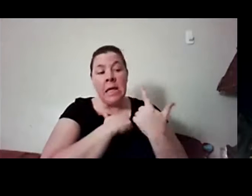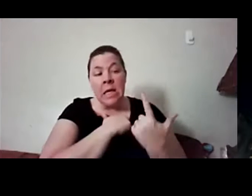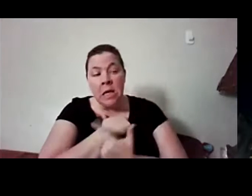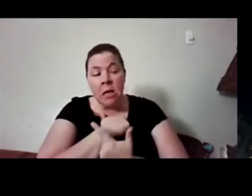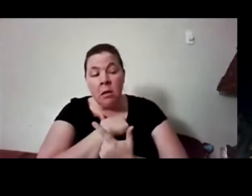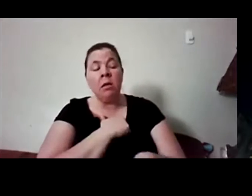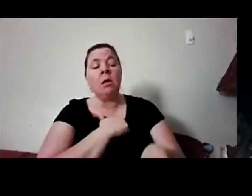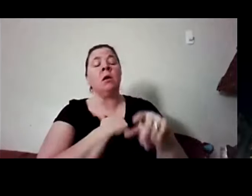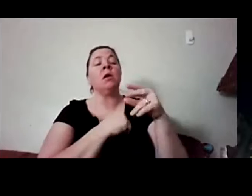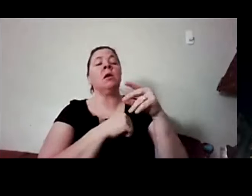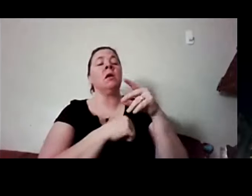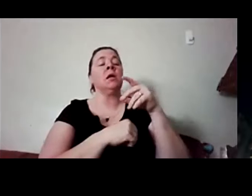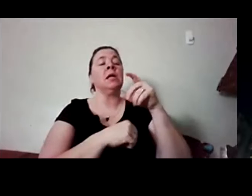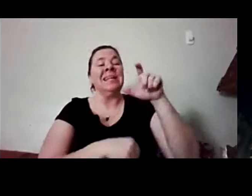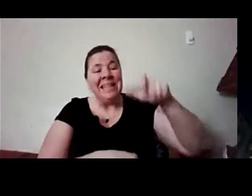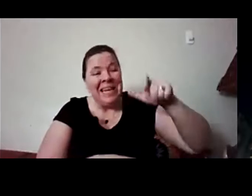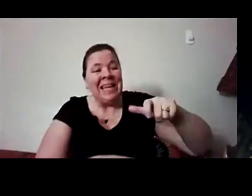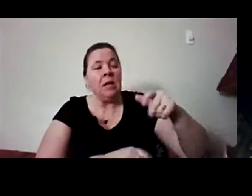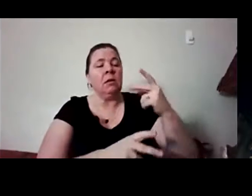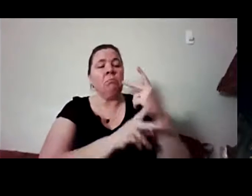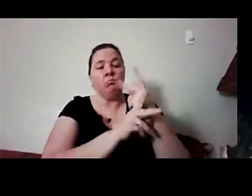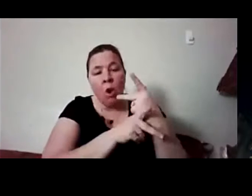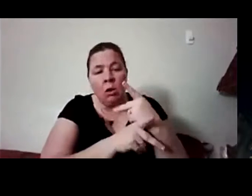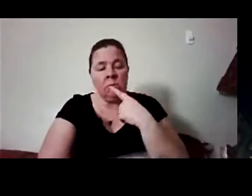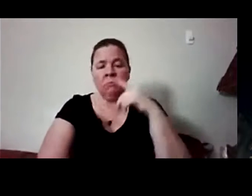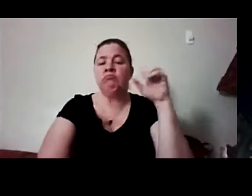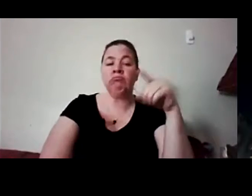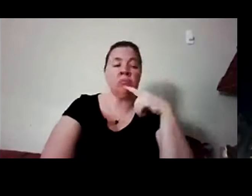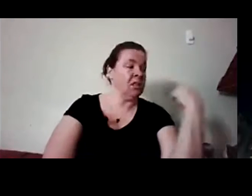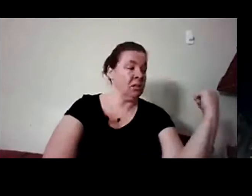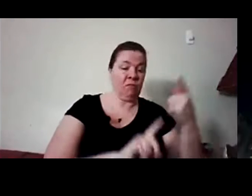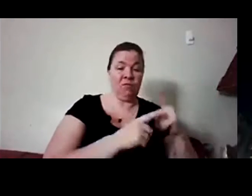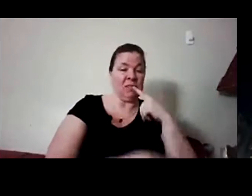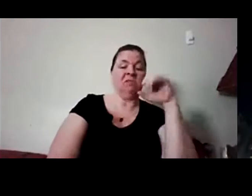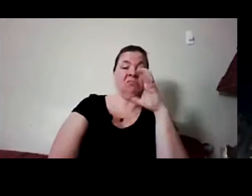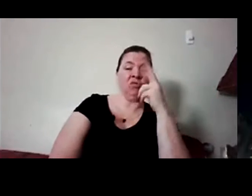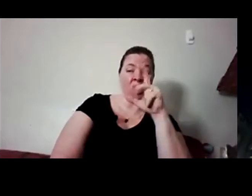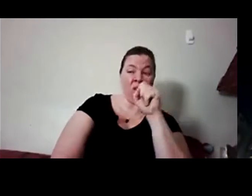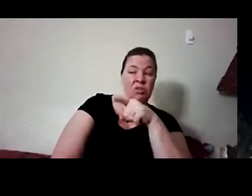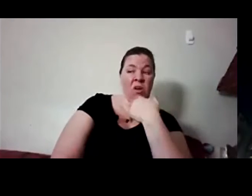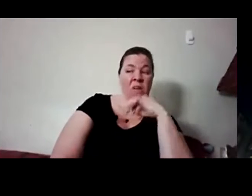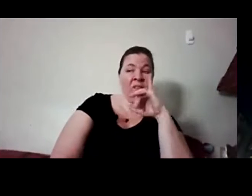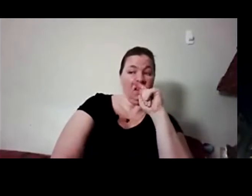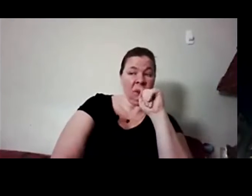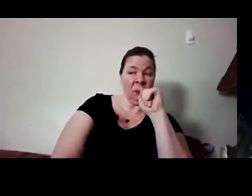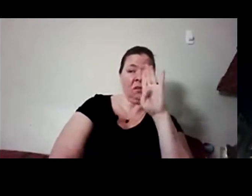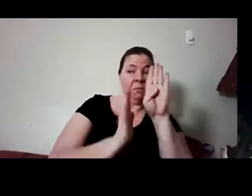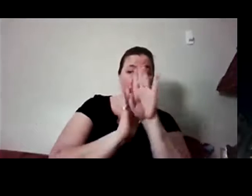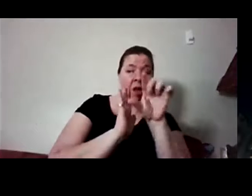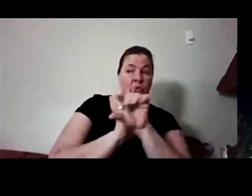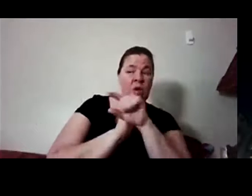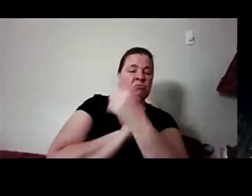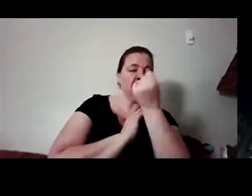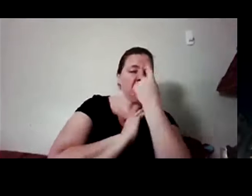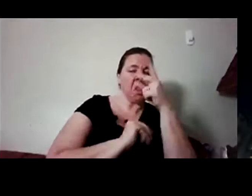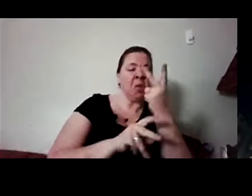viable product? And he said to me, Charles, you have an IT background. You should understand these